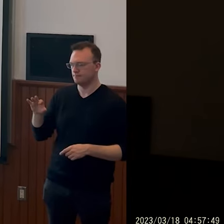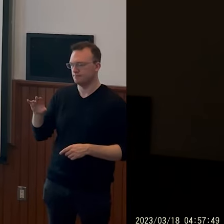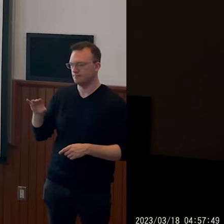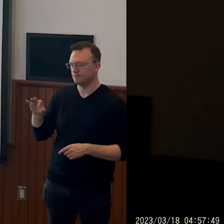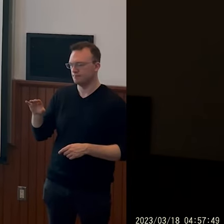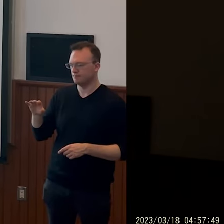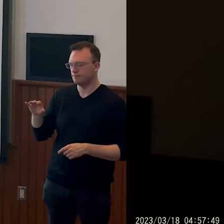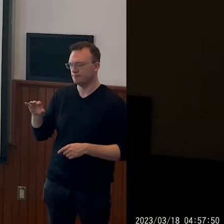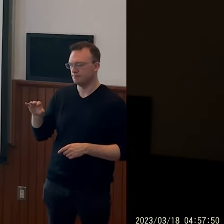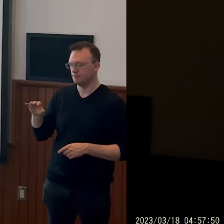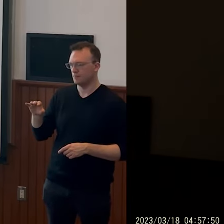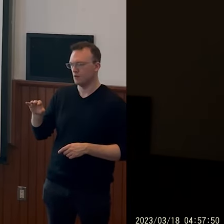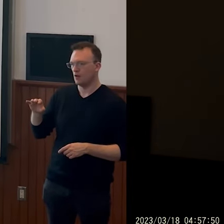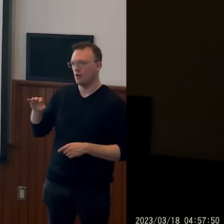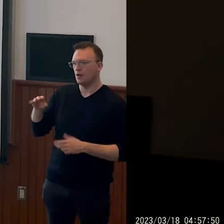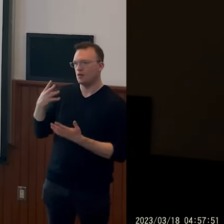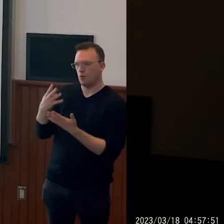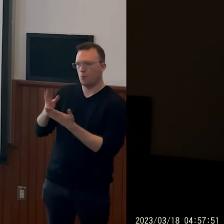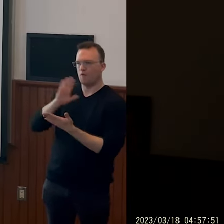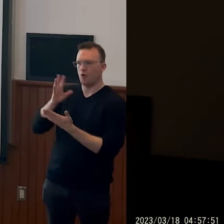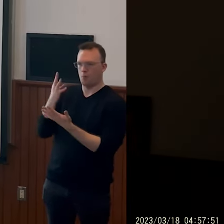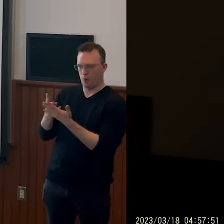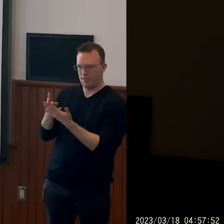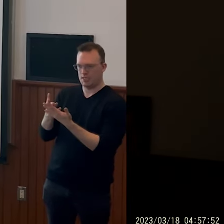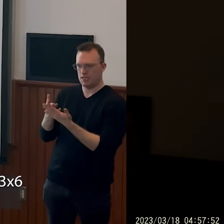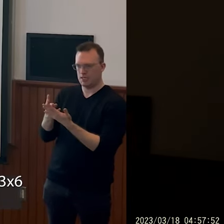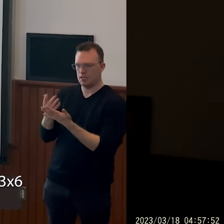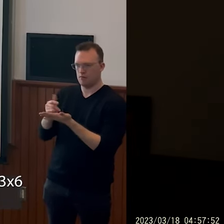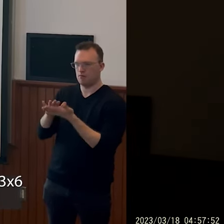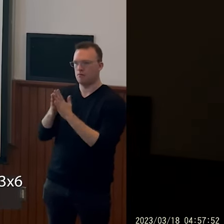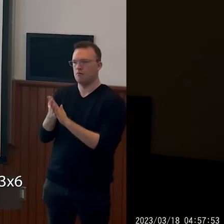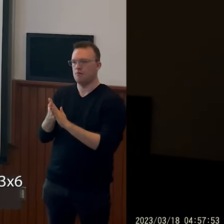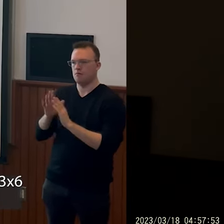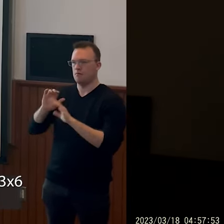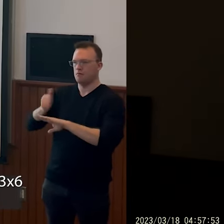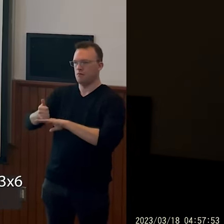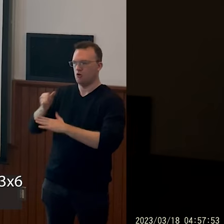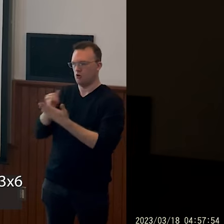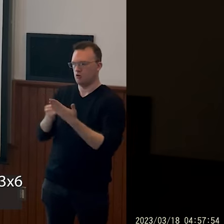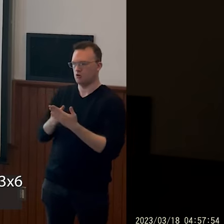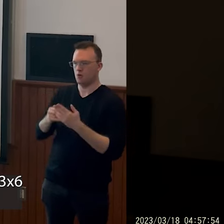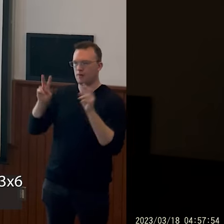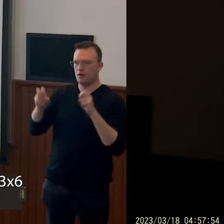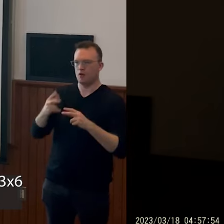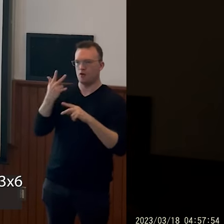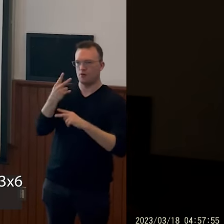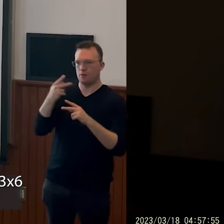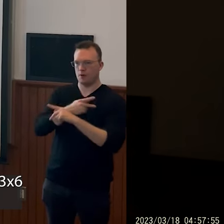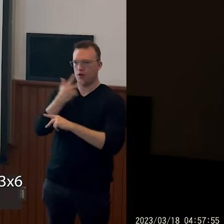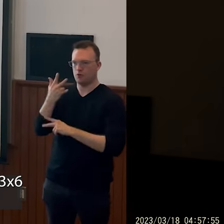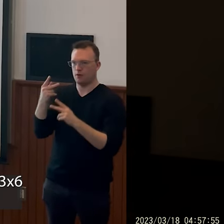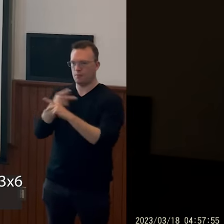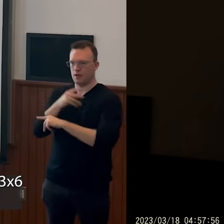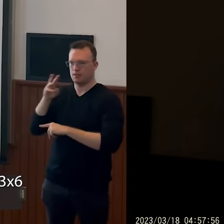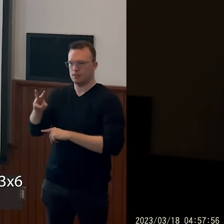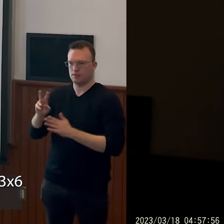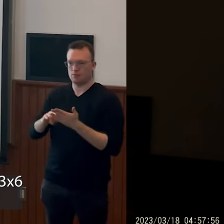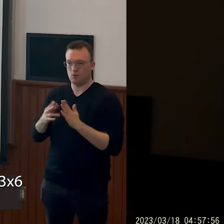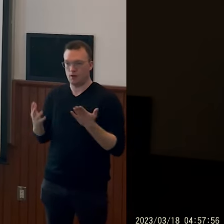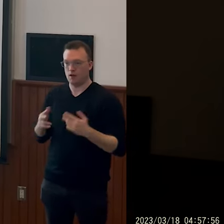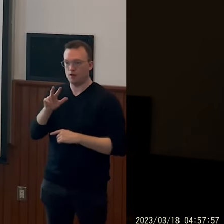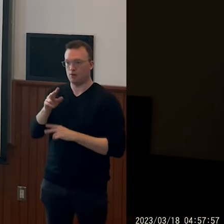the Pujoni prison used to be a prison. And so I come up with the title 3x3x6. It actually stands